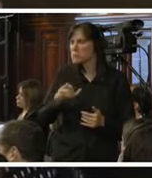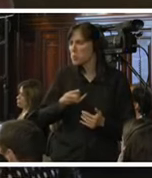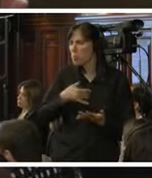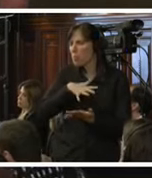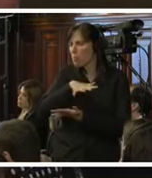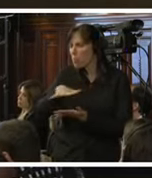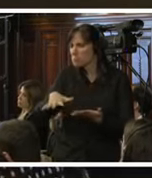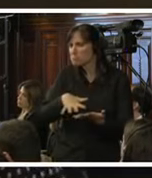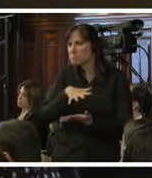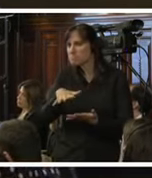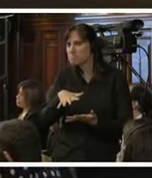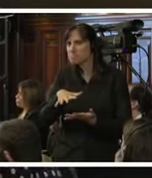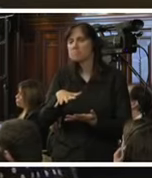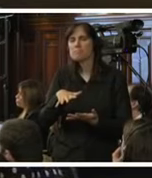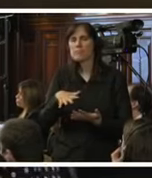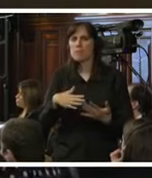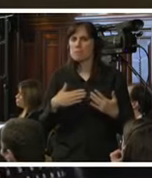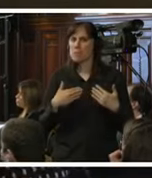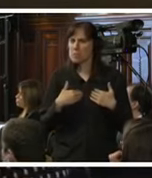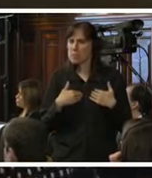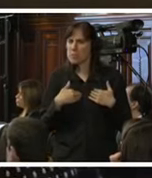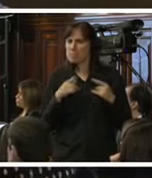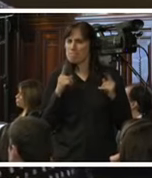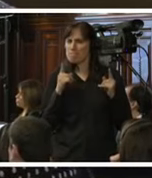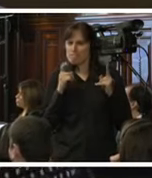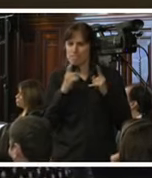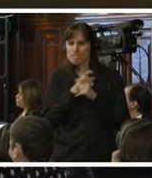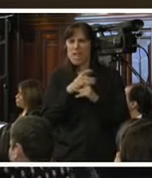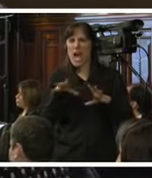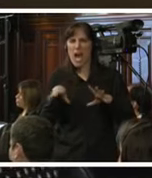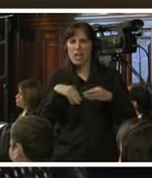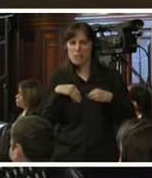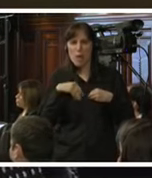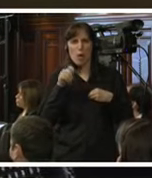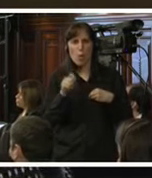I find it difficult to accept that judges are fired because of a decision